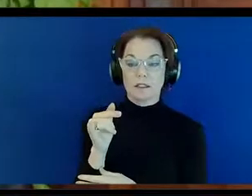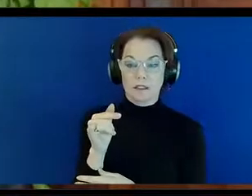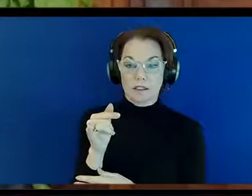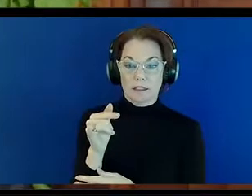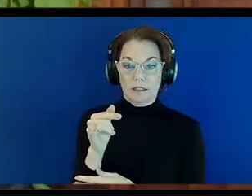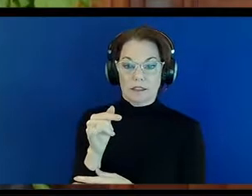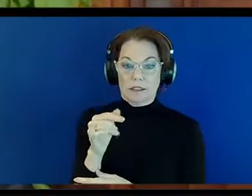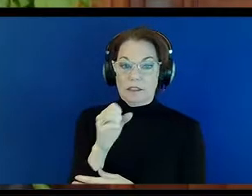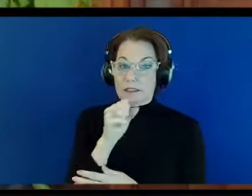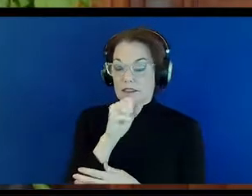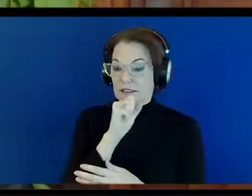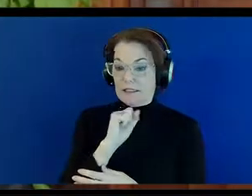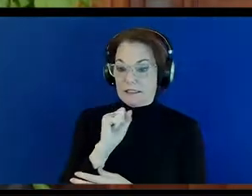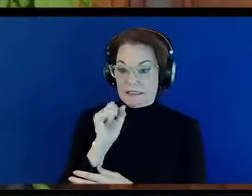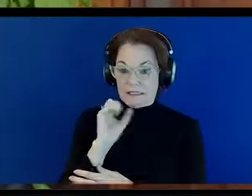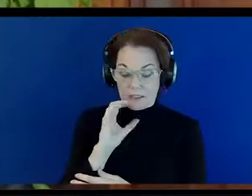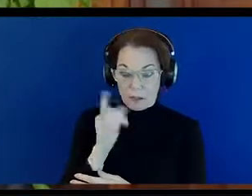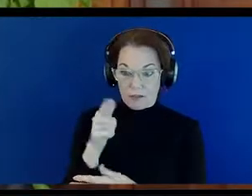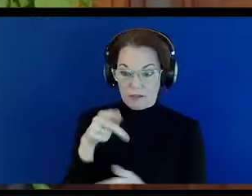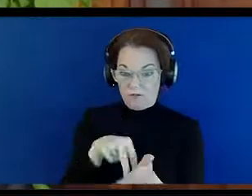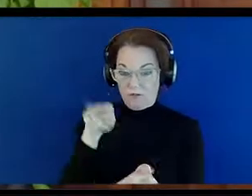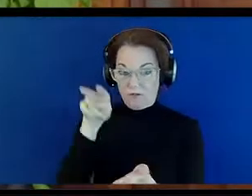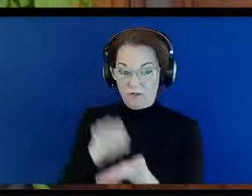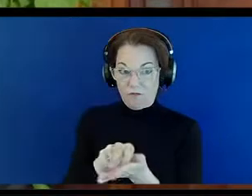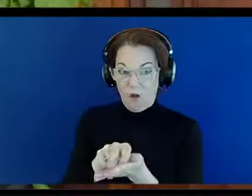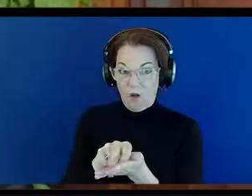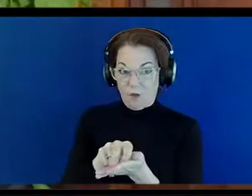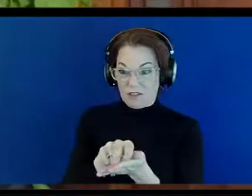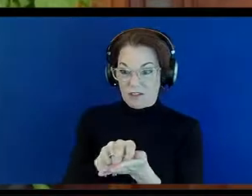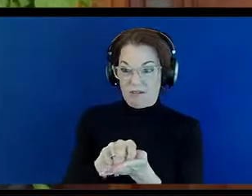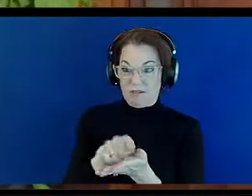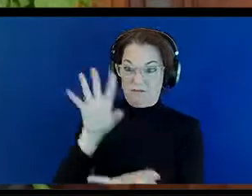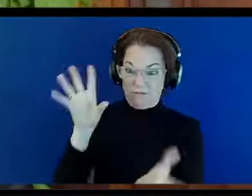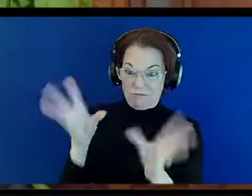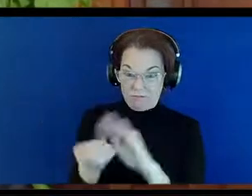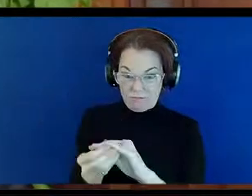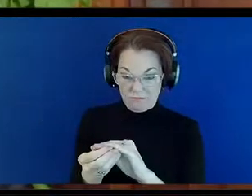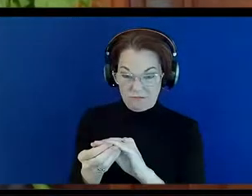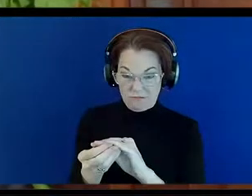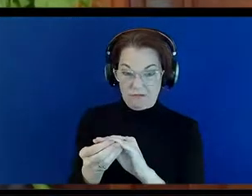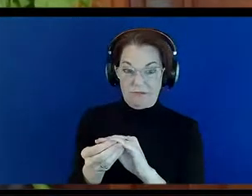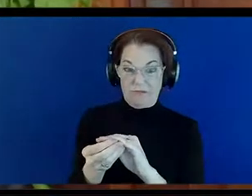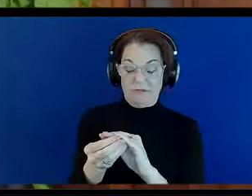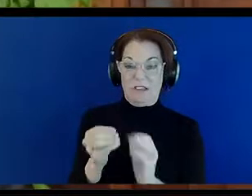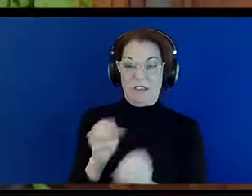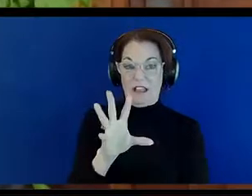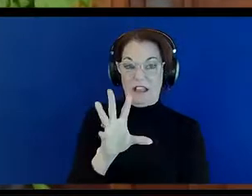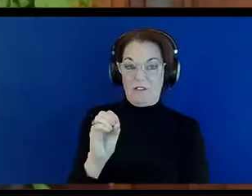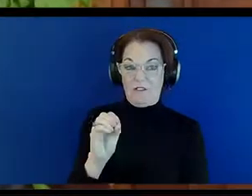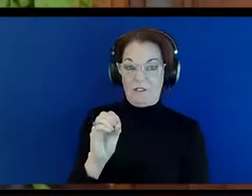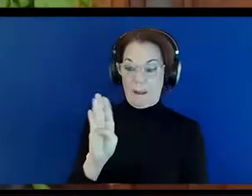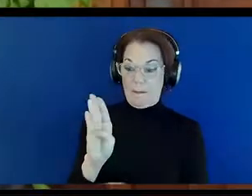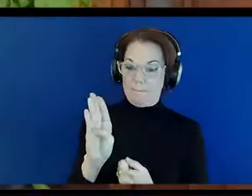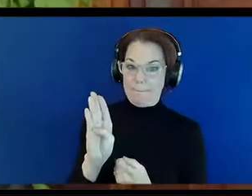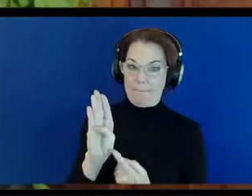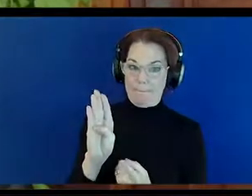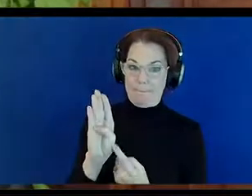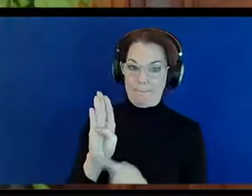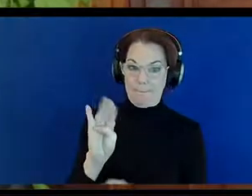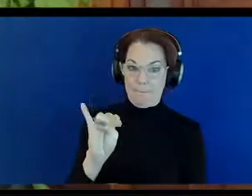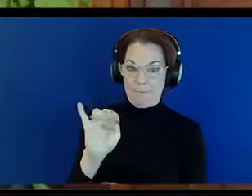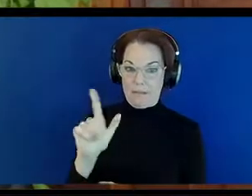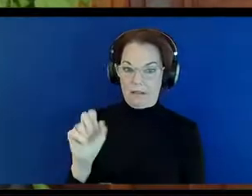senior falls contribute to $50 billion. That's 50 with a B, $50